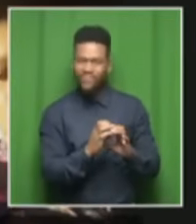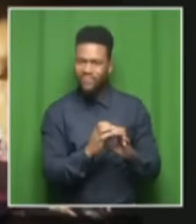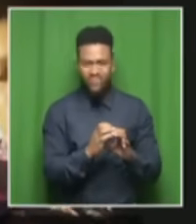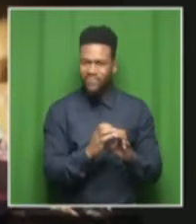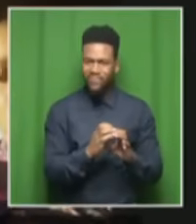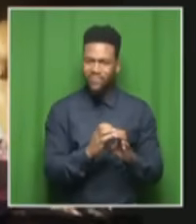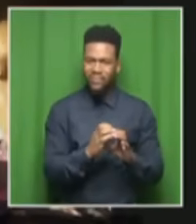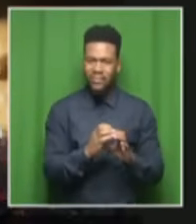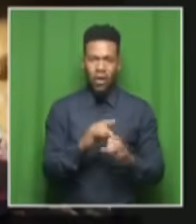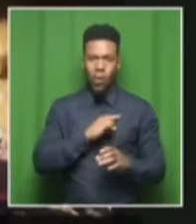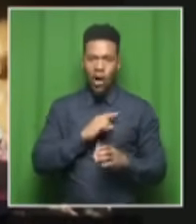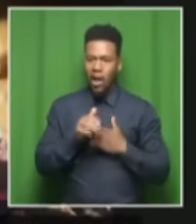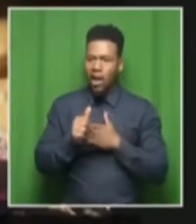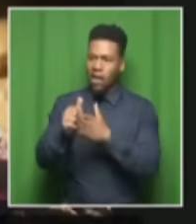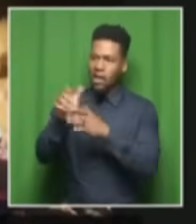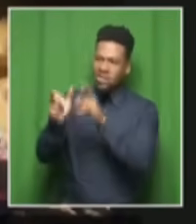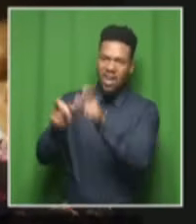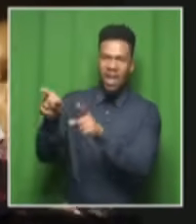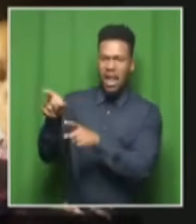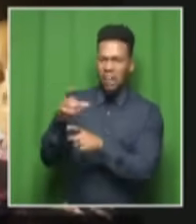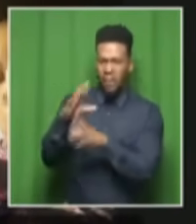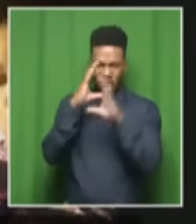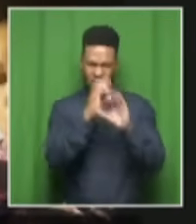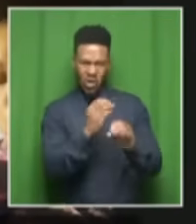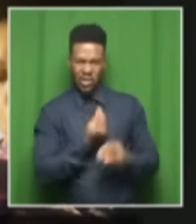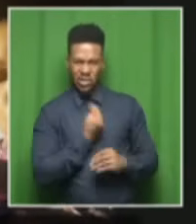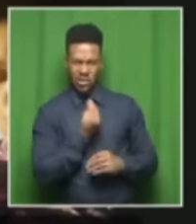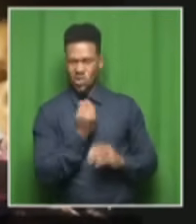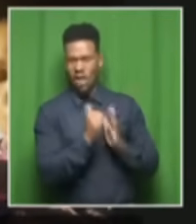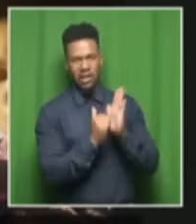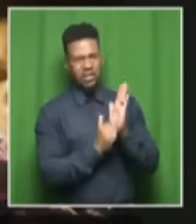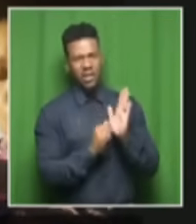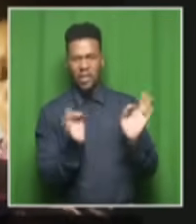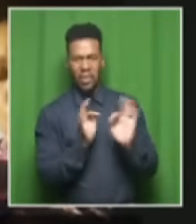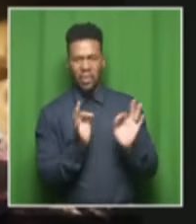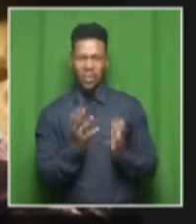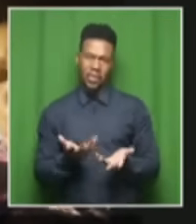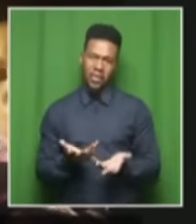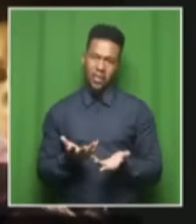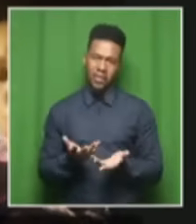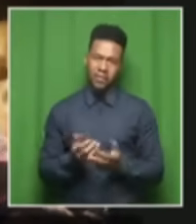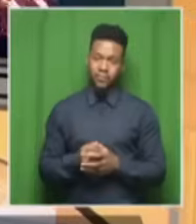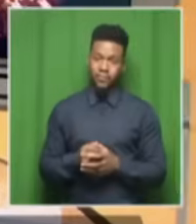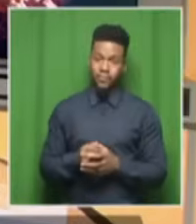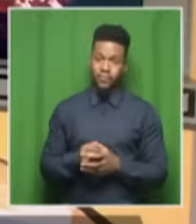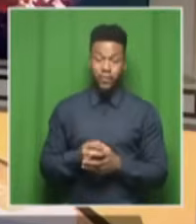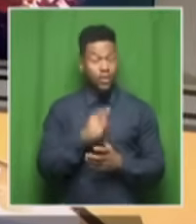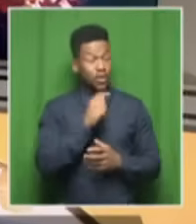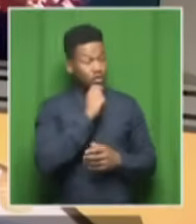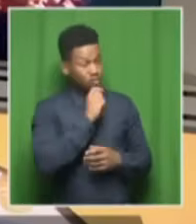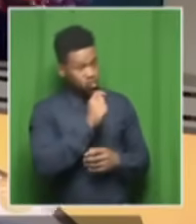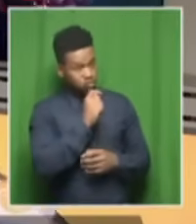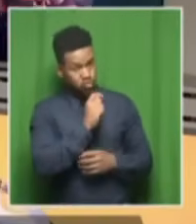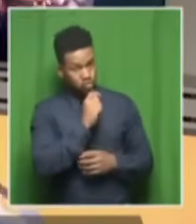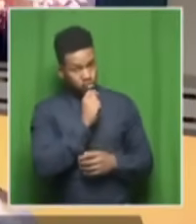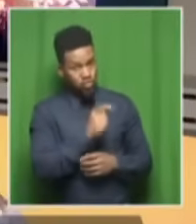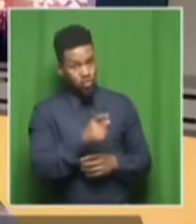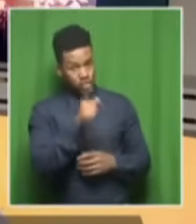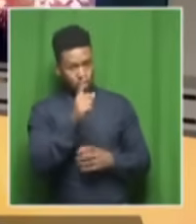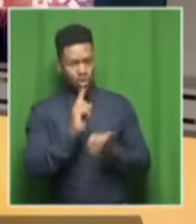those circles to push the youth agenda. And that's, I mean, that's something we saw. I think it was, we were talking about the average